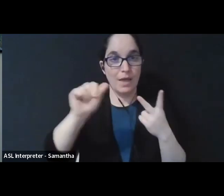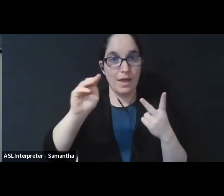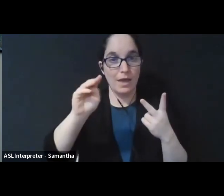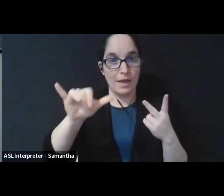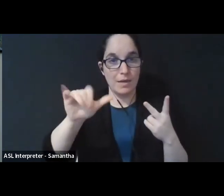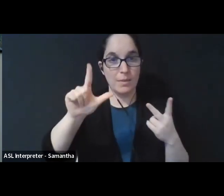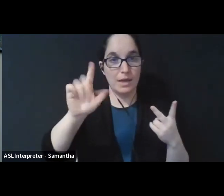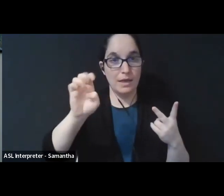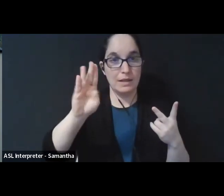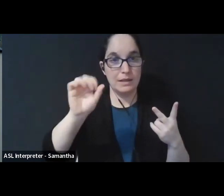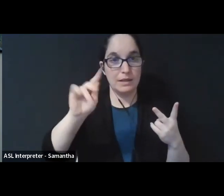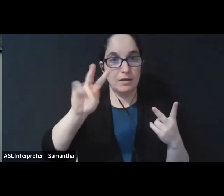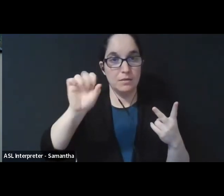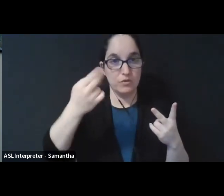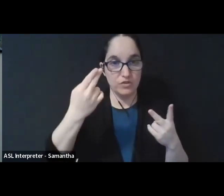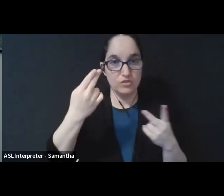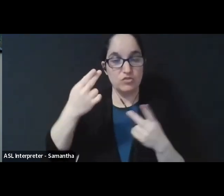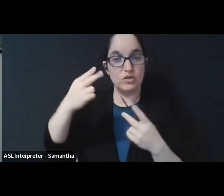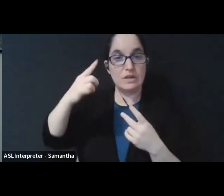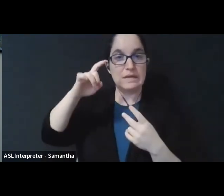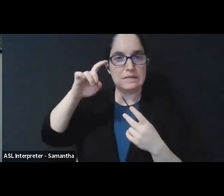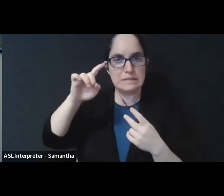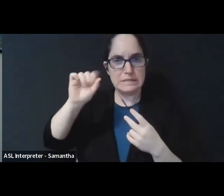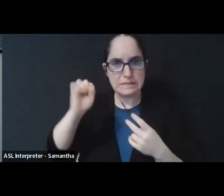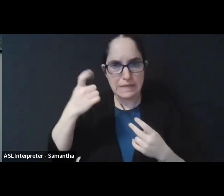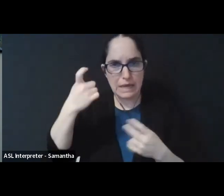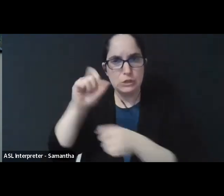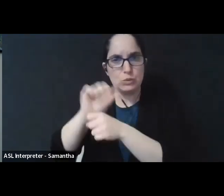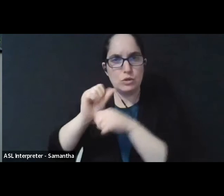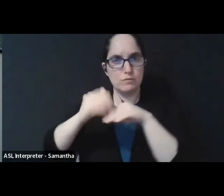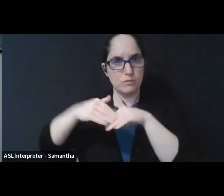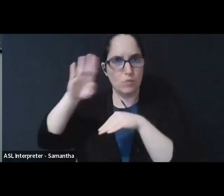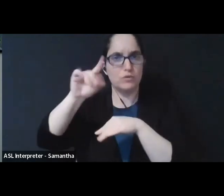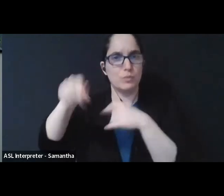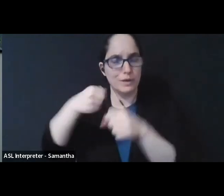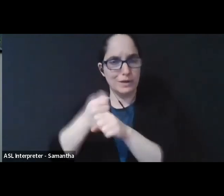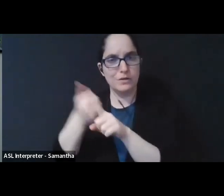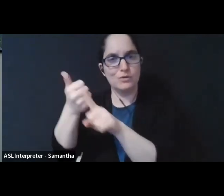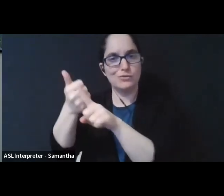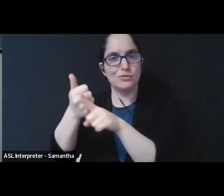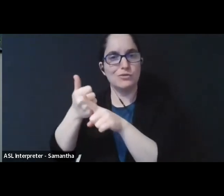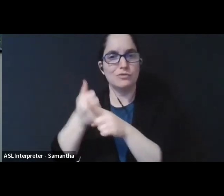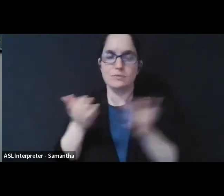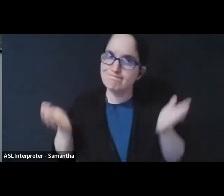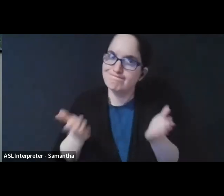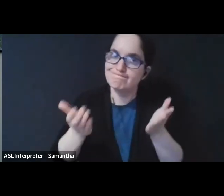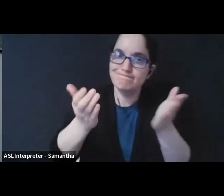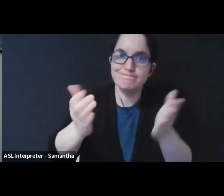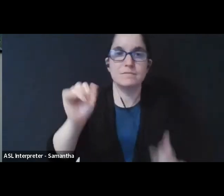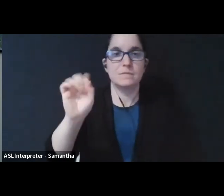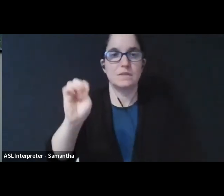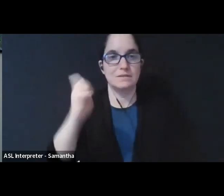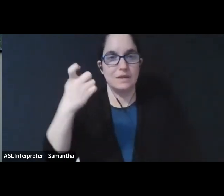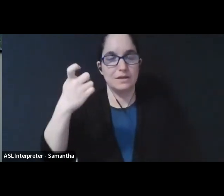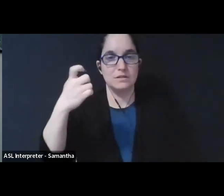She's been a sex worker for over two decades, and since the early 2000s, she's been an activist with Sex Professionals of Canada,